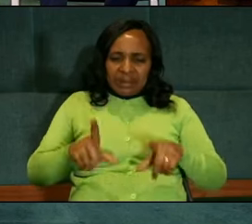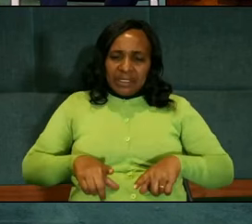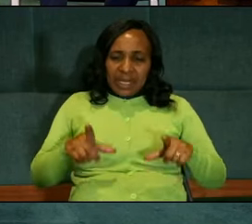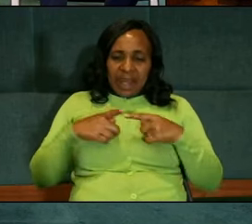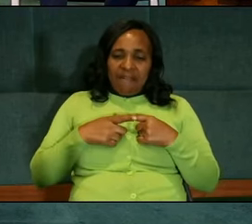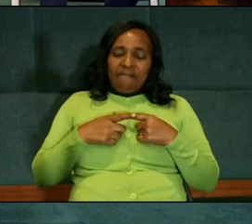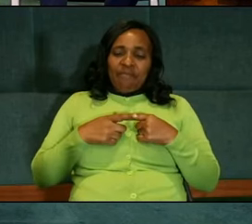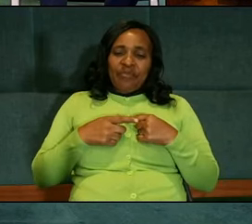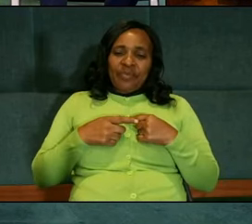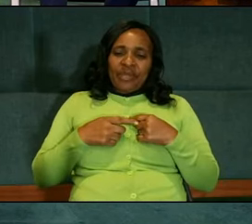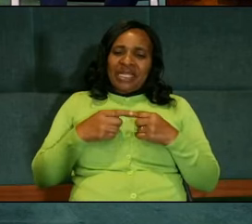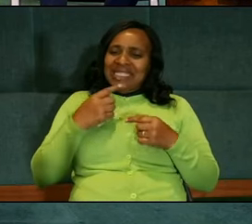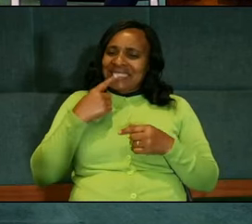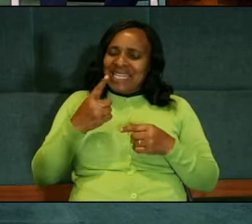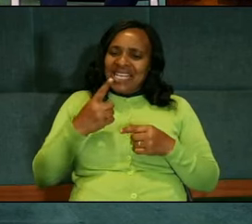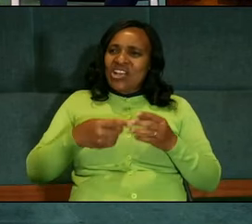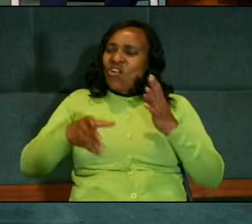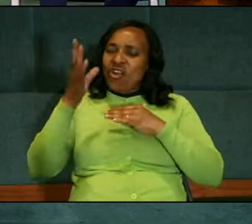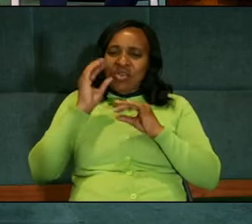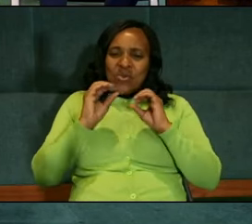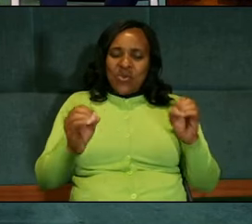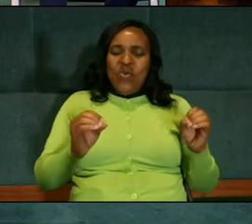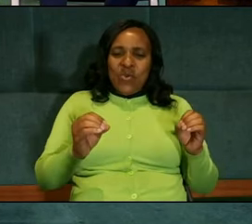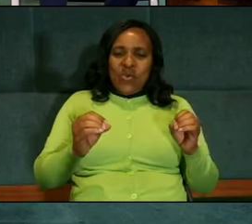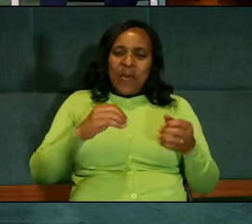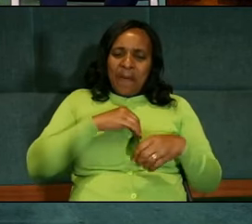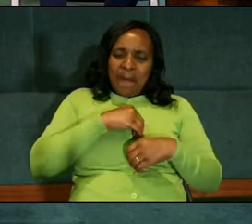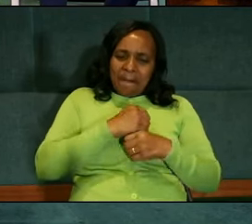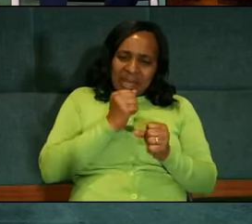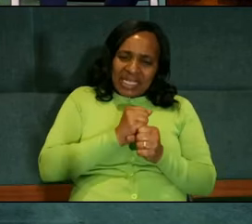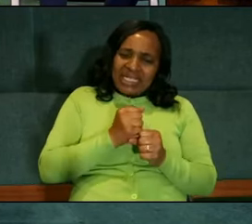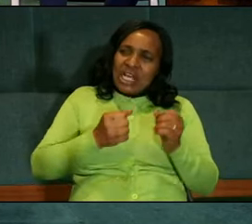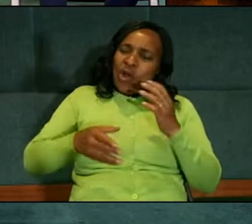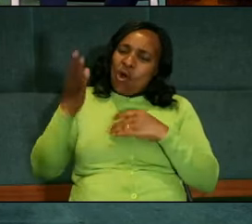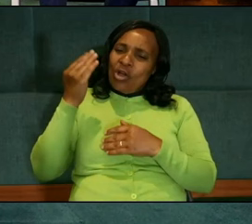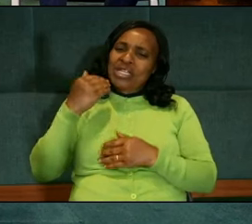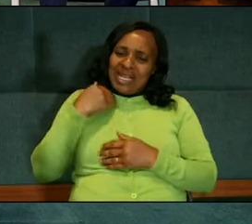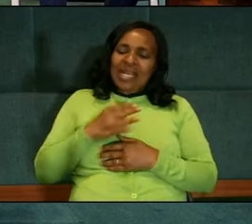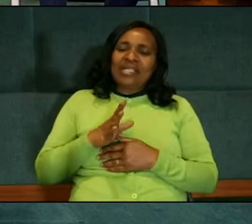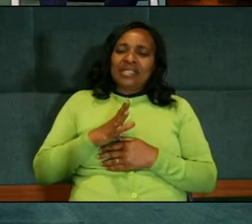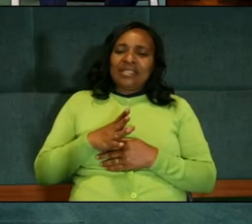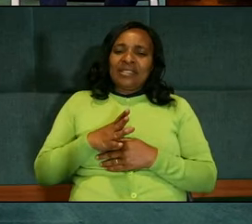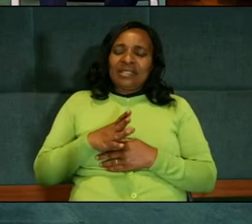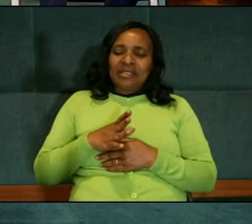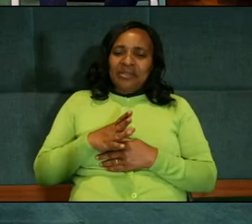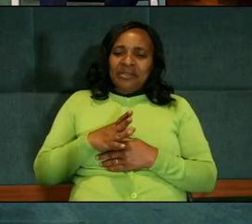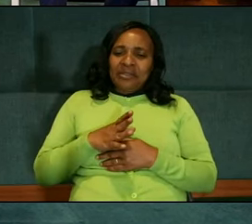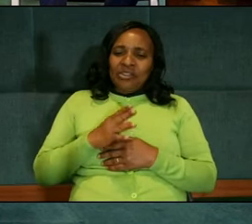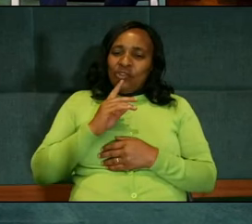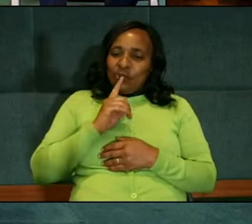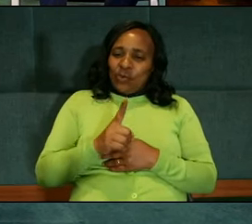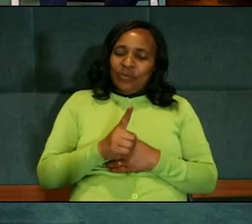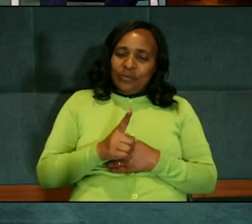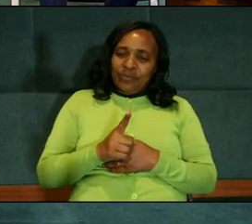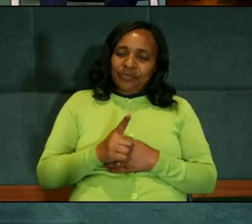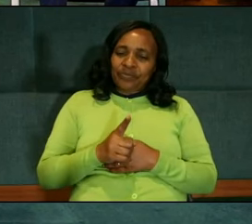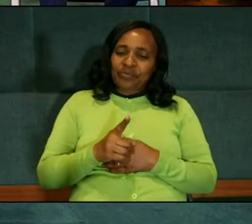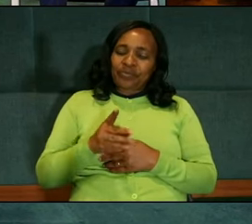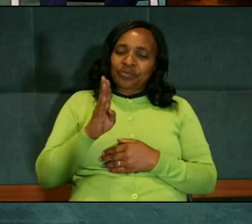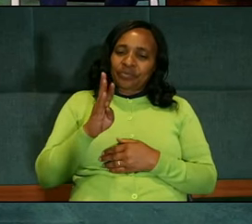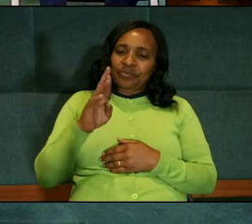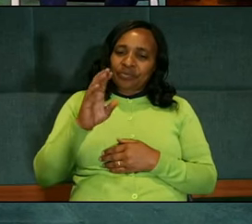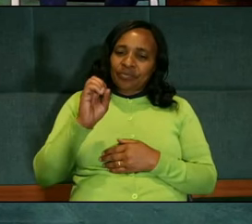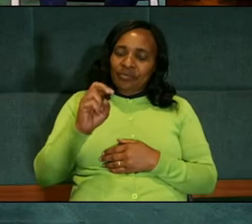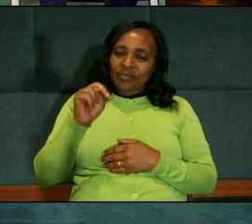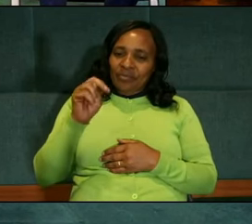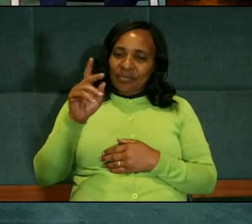that are not godly, and this makes the ungodly hate them. Now, well in. So, Brenda, I can